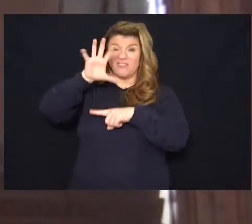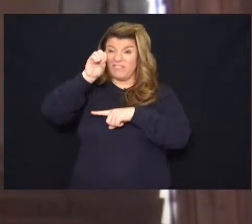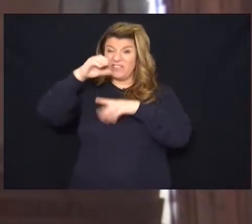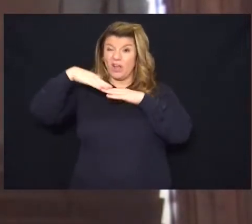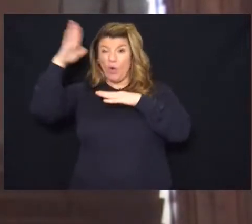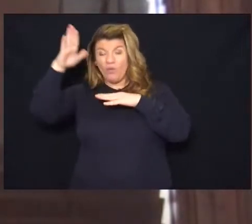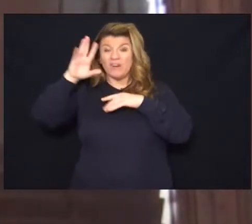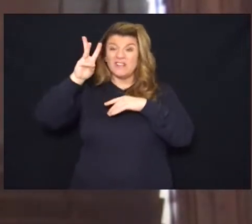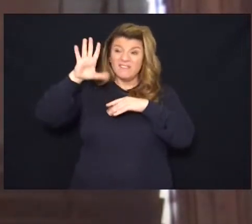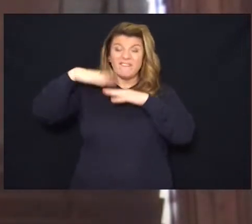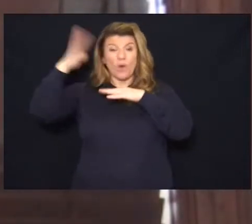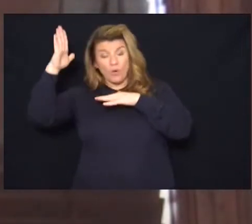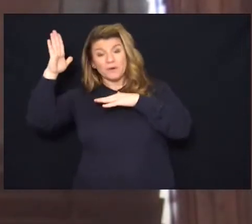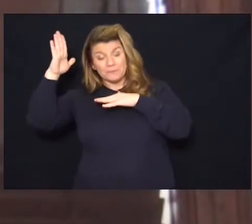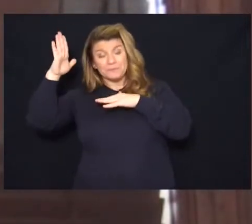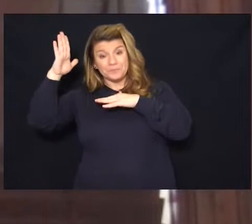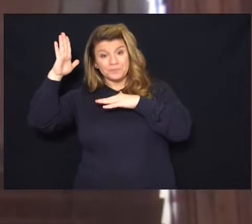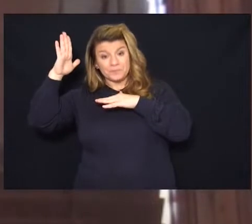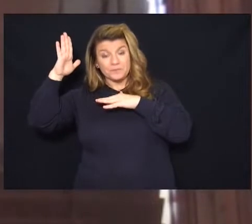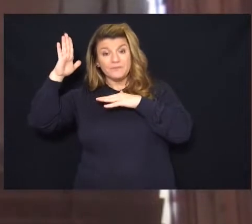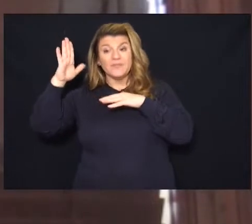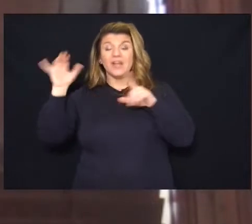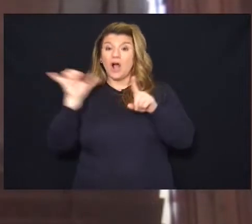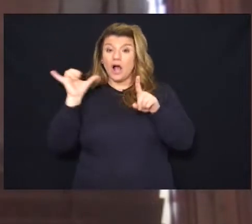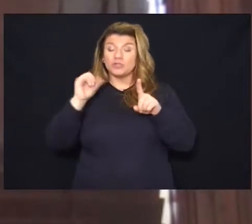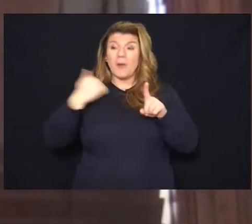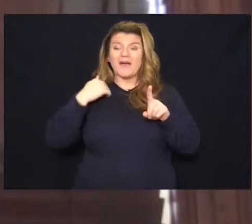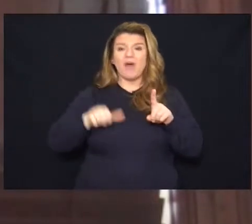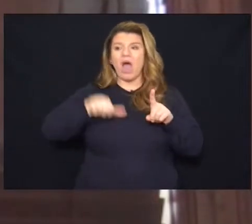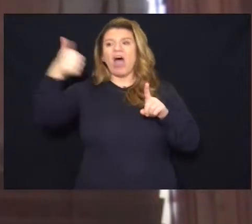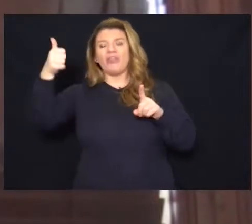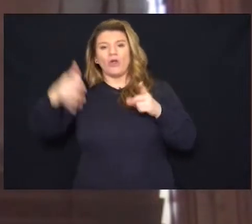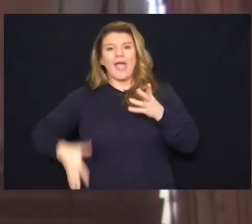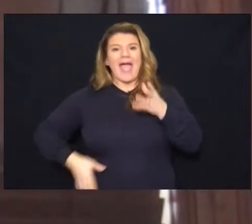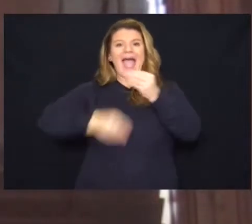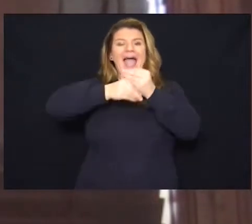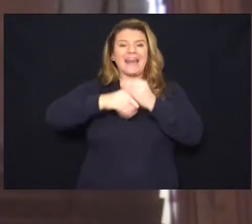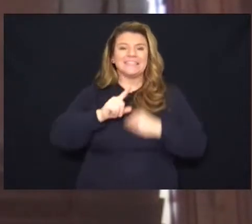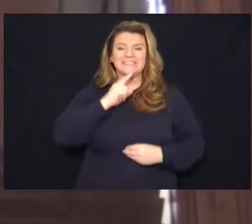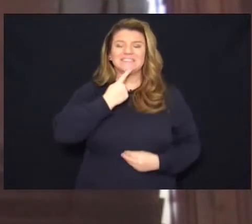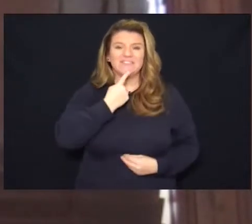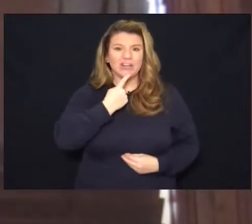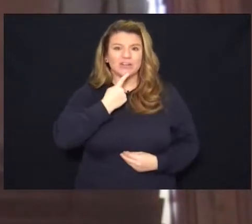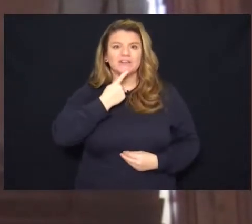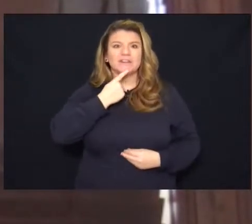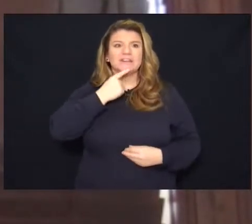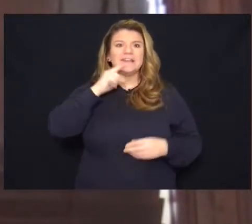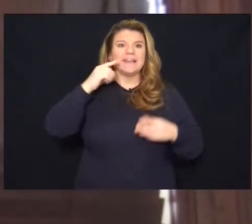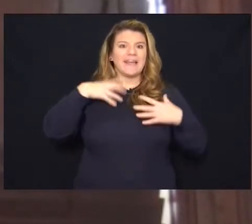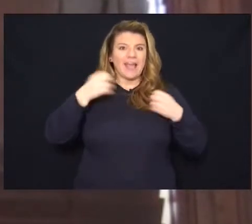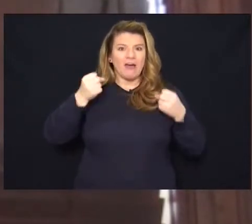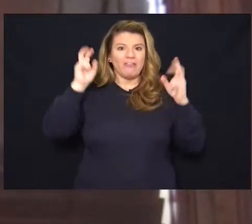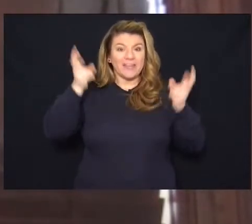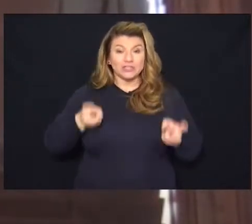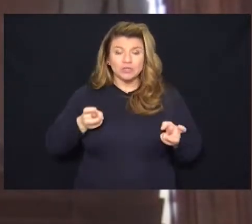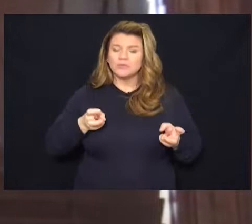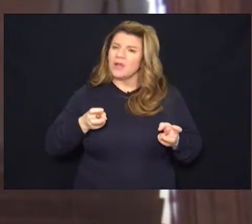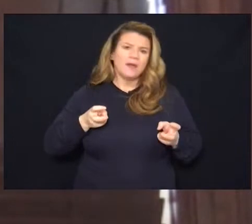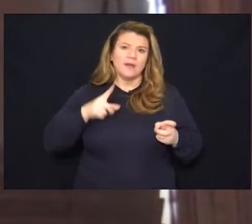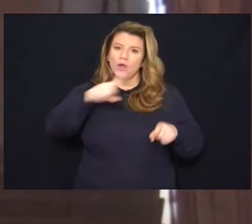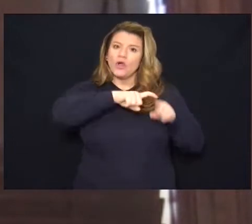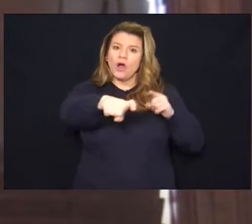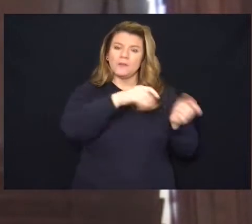over 65, and or have other, severe, significant health problems, please contact